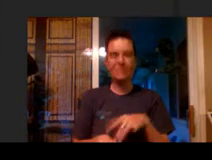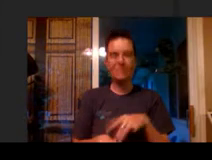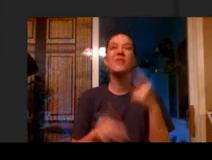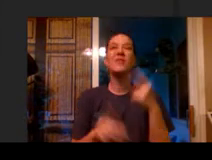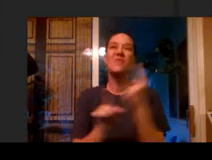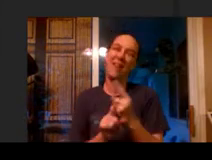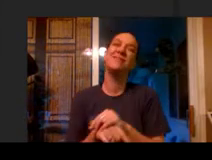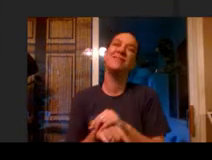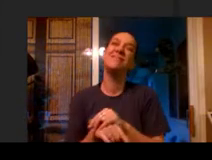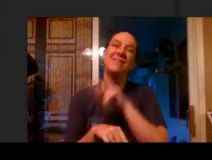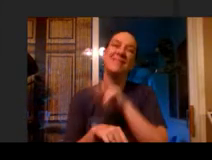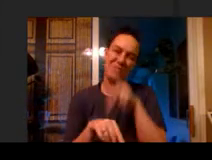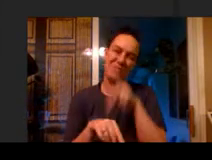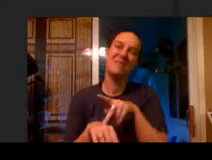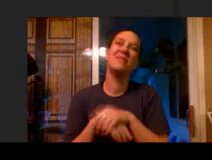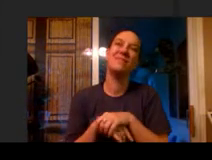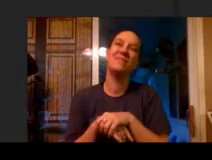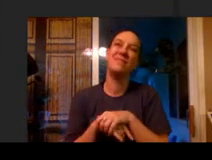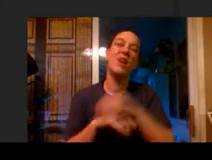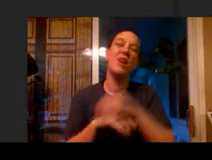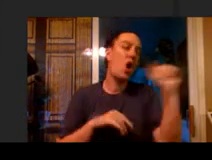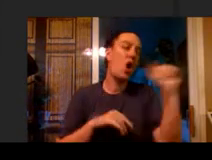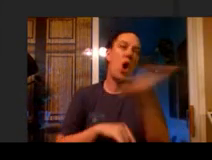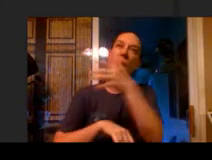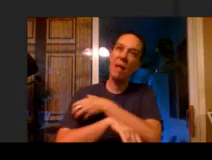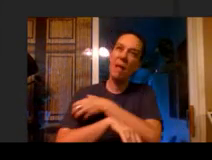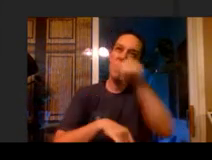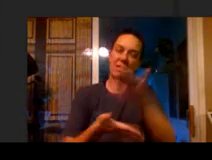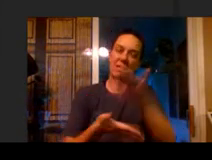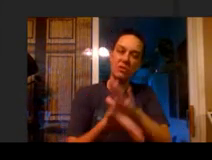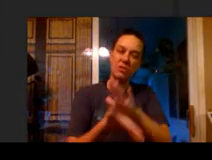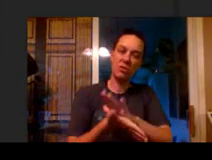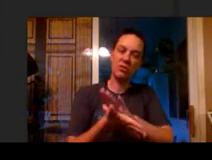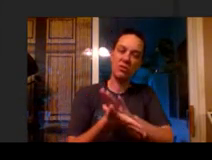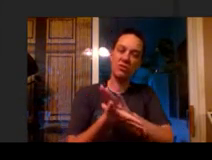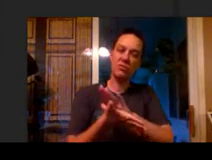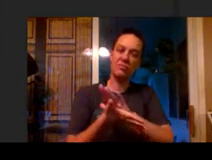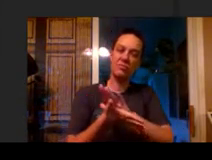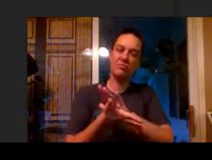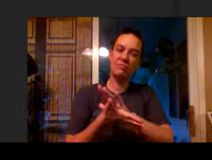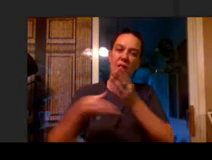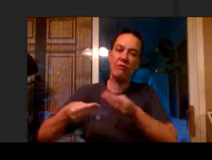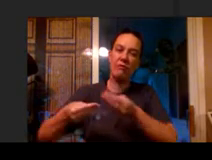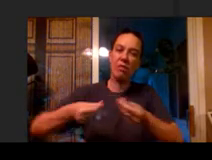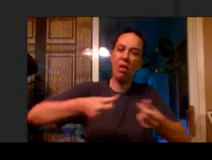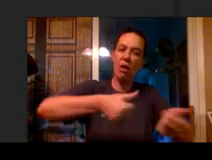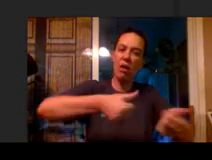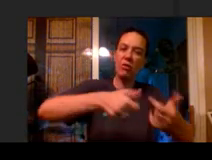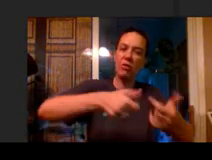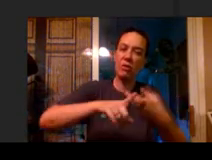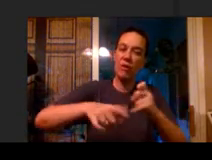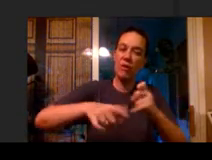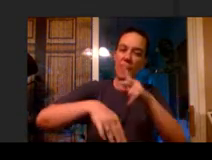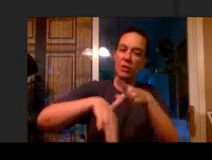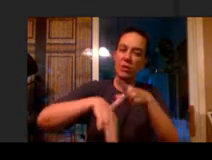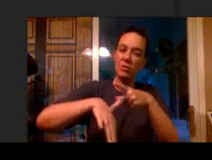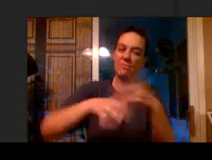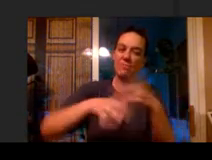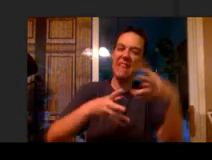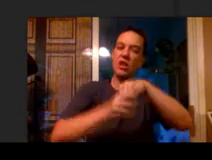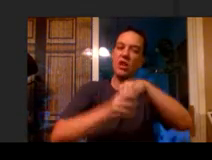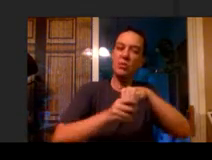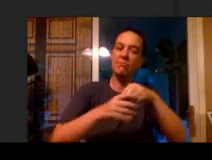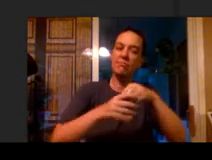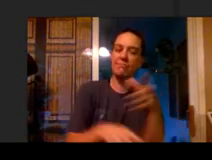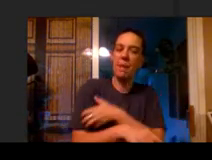The principal. All power at this school flows from the principal, including the